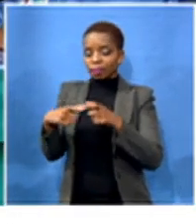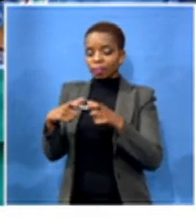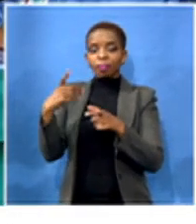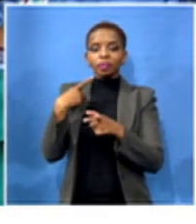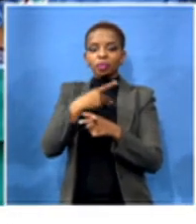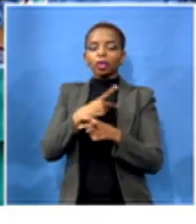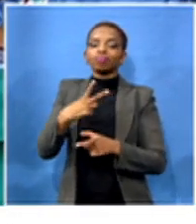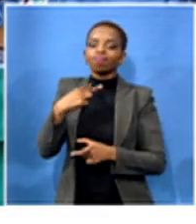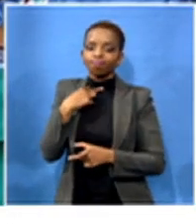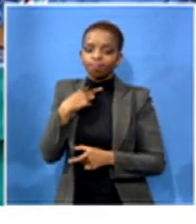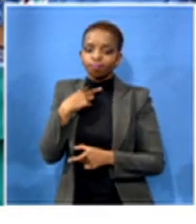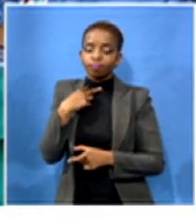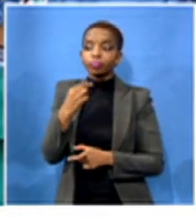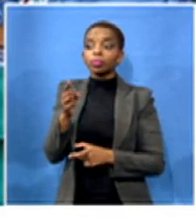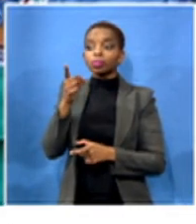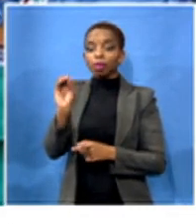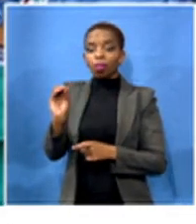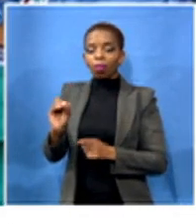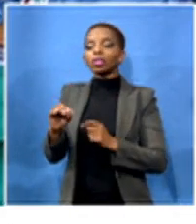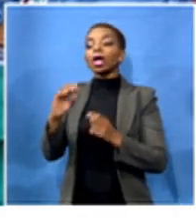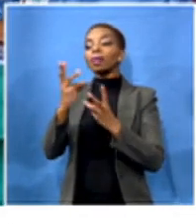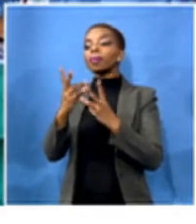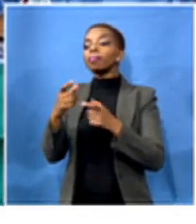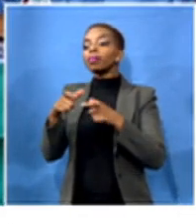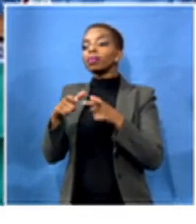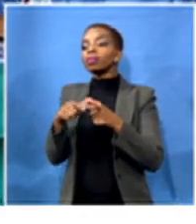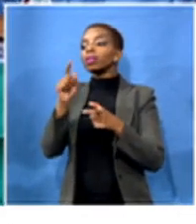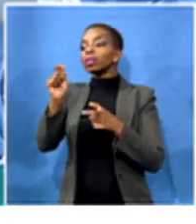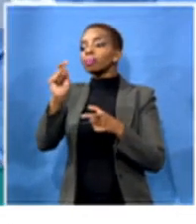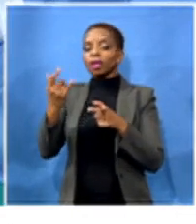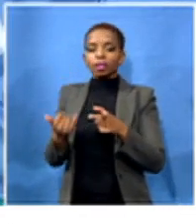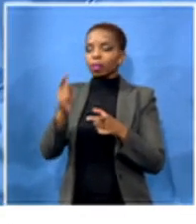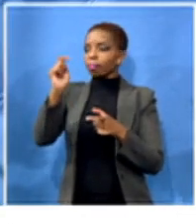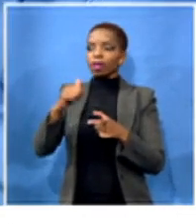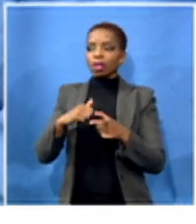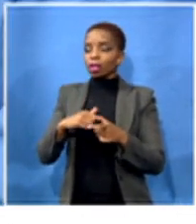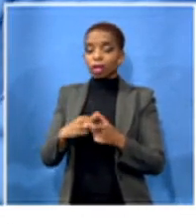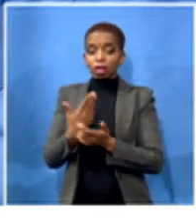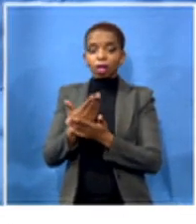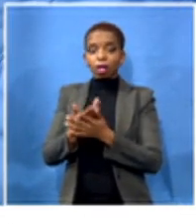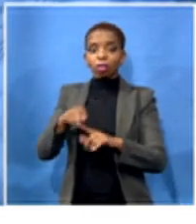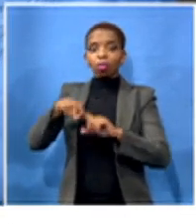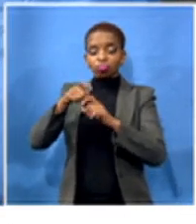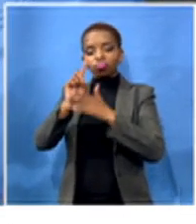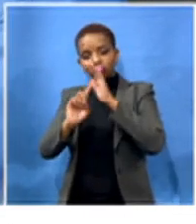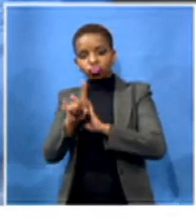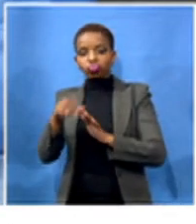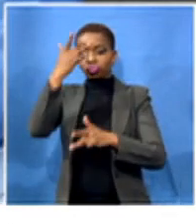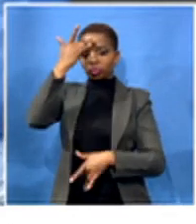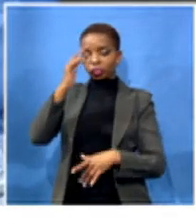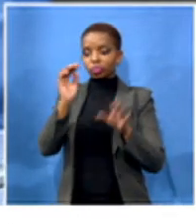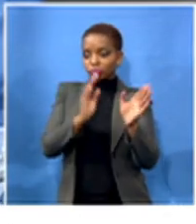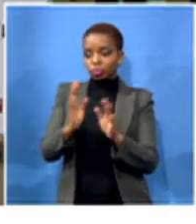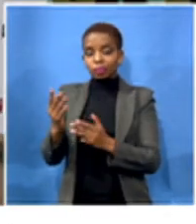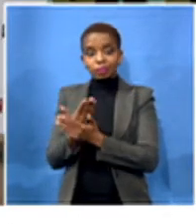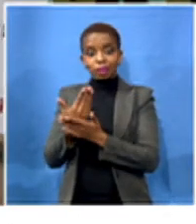at all for people that are on medical aids? I mean, under normal circumstances, medical schemes don't admit people who don't have funds, considering